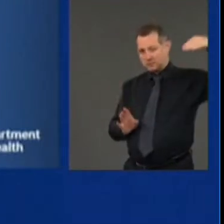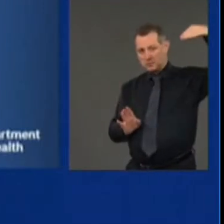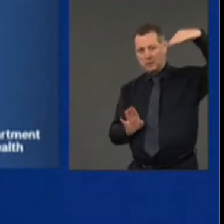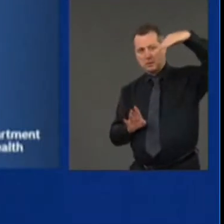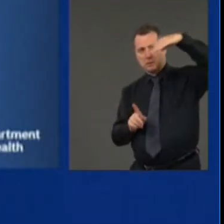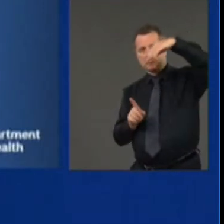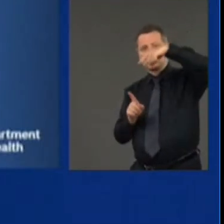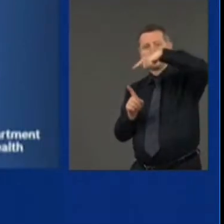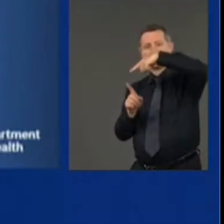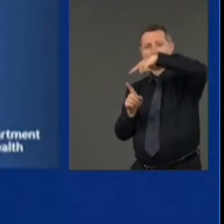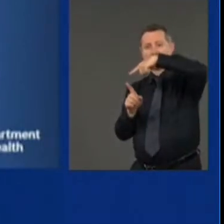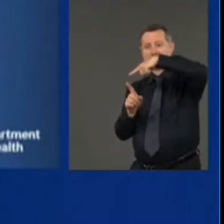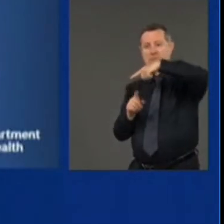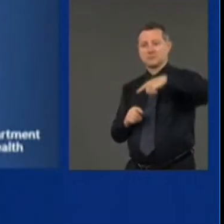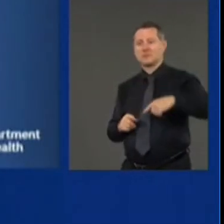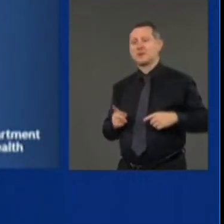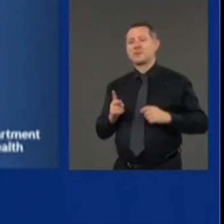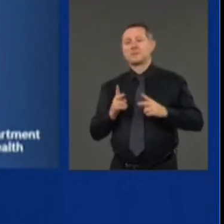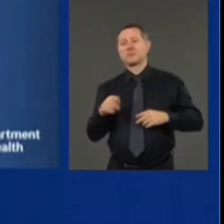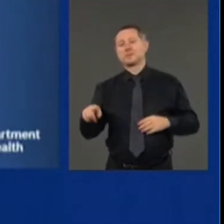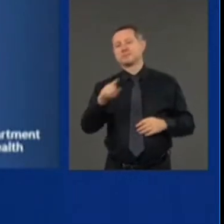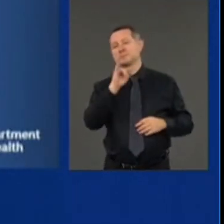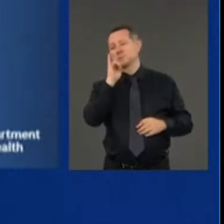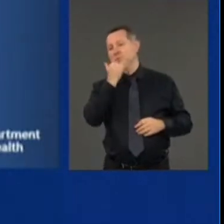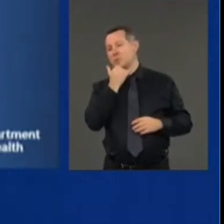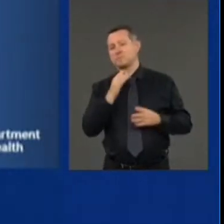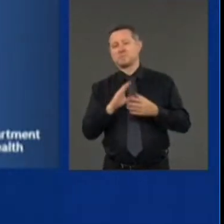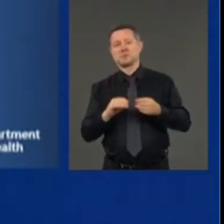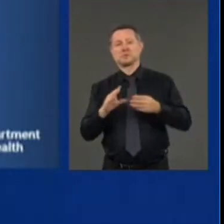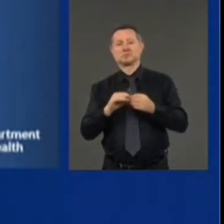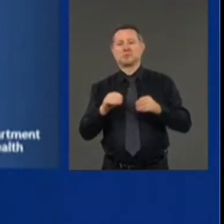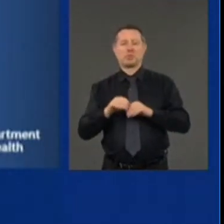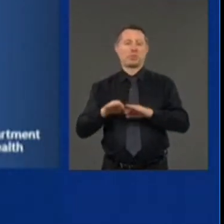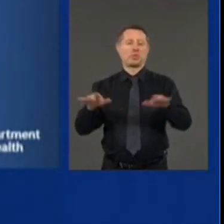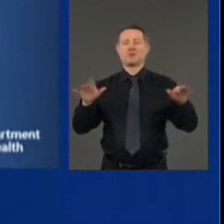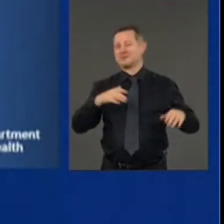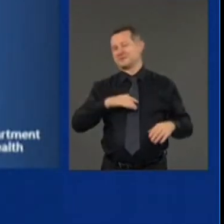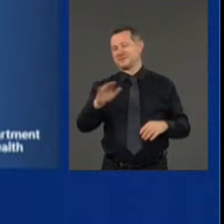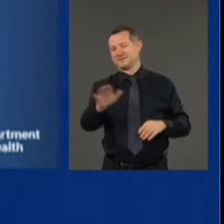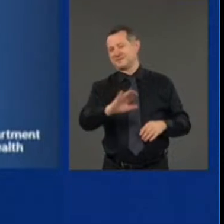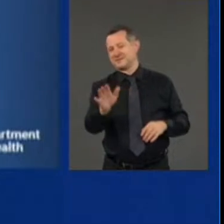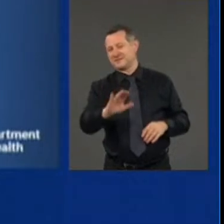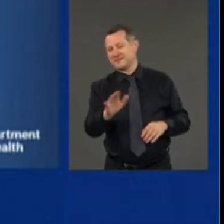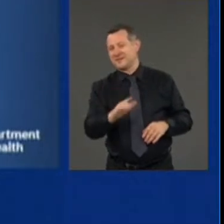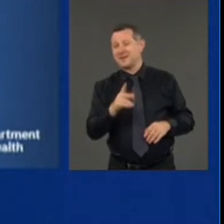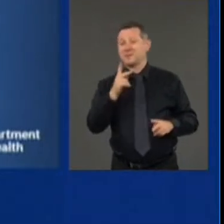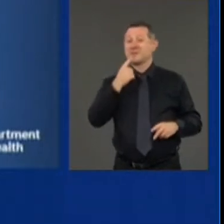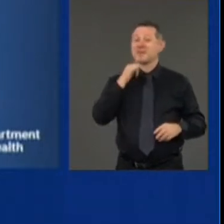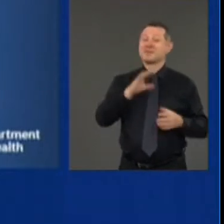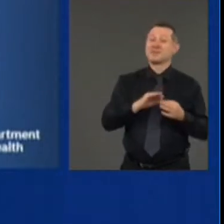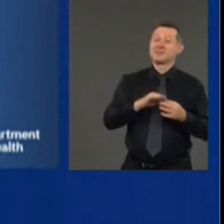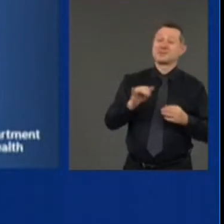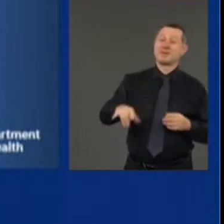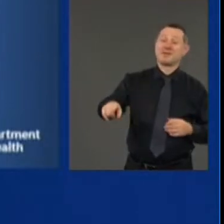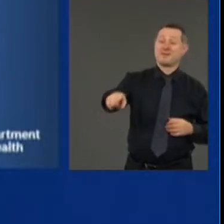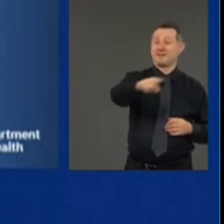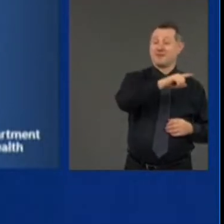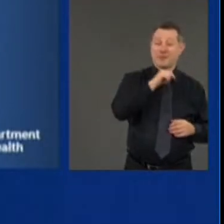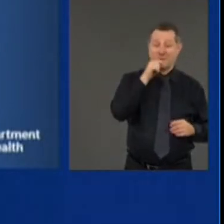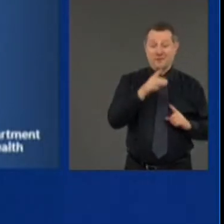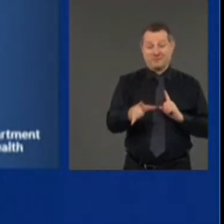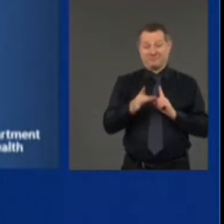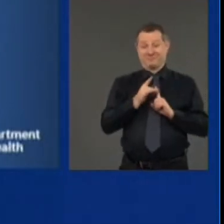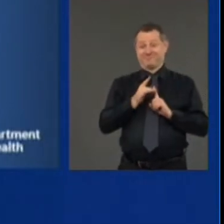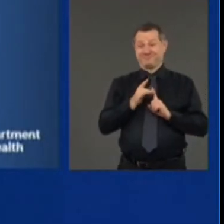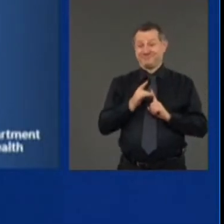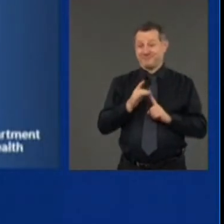narrative that has been circulating about regarding that March 25th guidance document. The false narrative is that a resident who had COVID brought it from the hospital